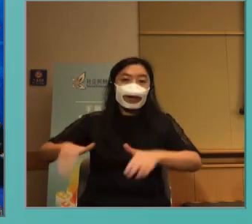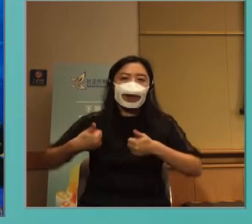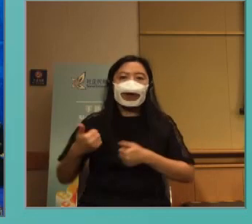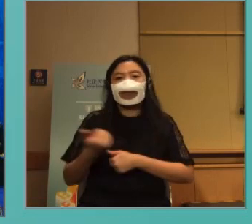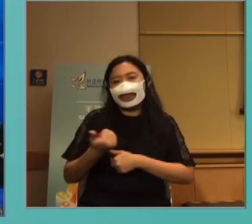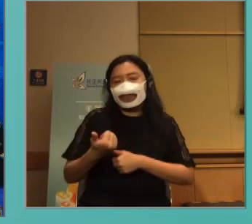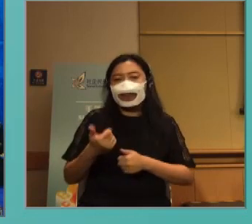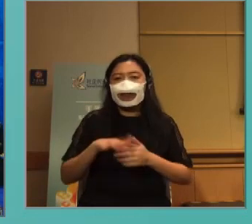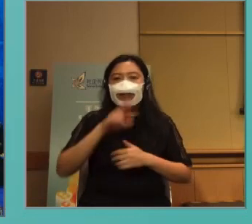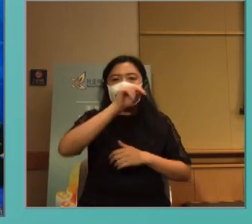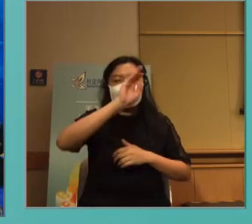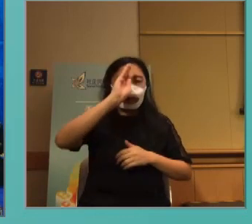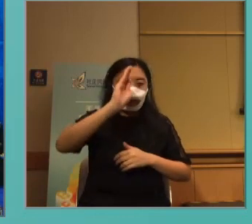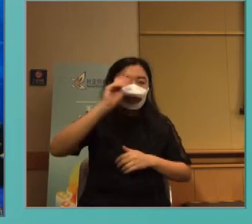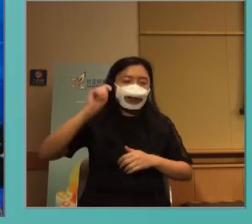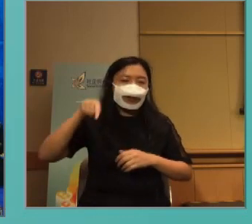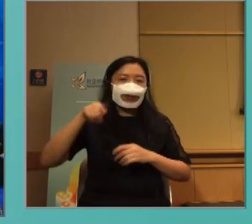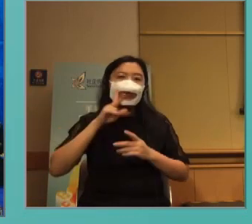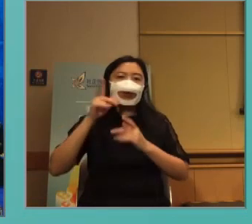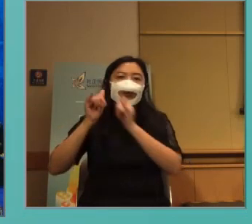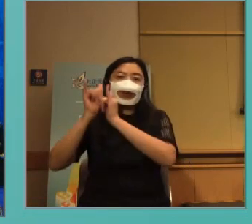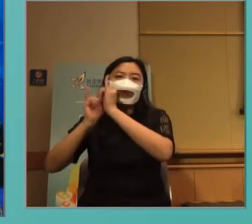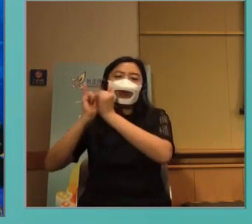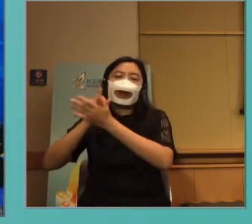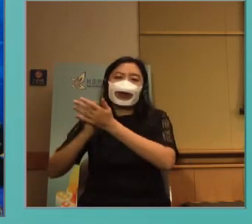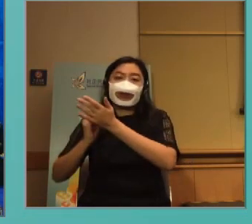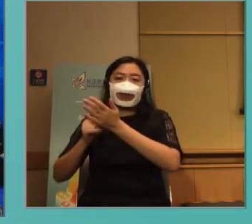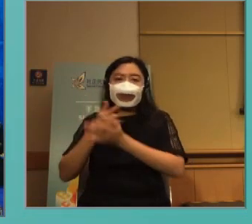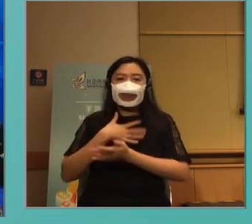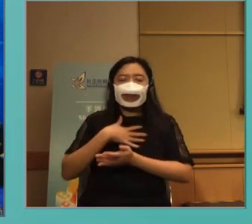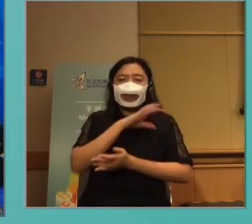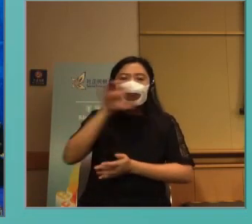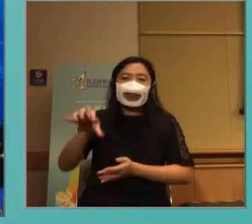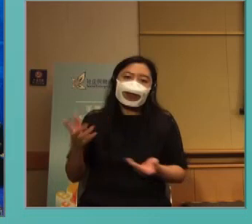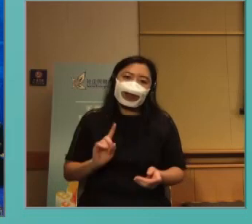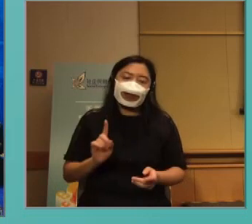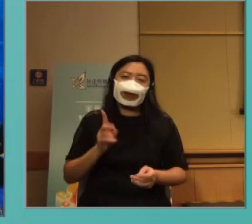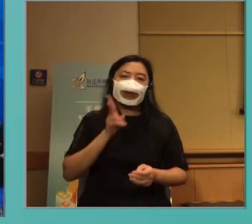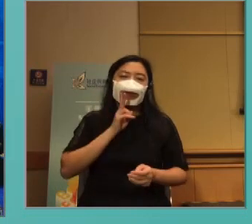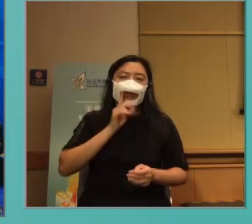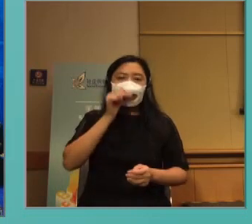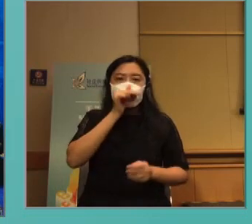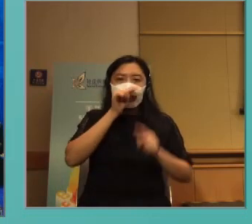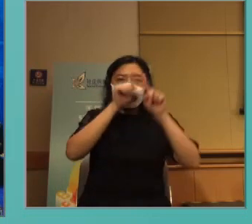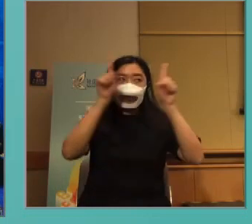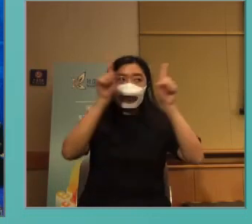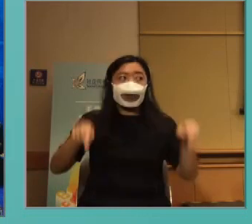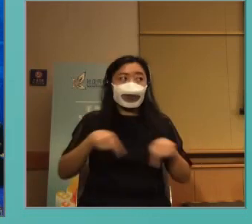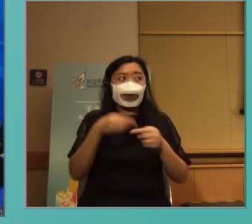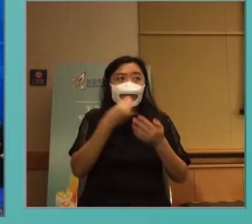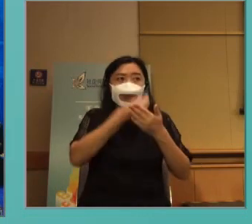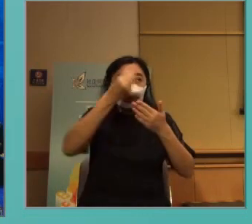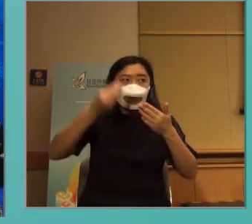paintings, sculptures, or like tangible artworks? Because we all know the advantages